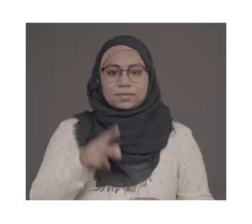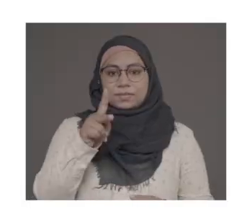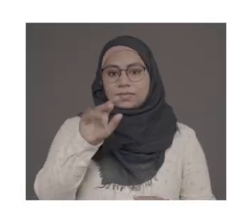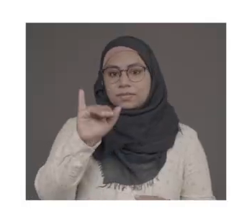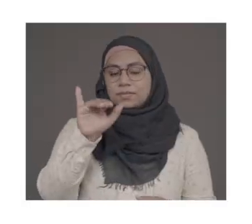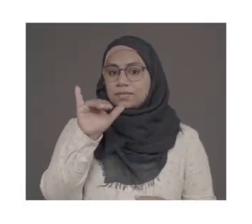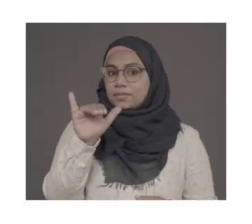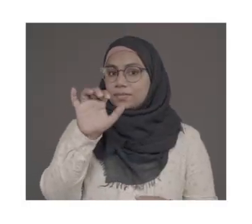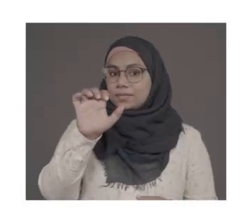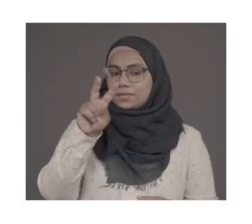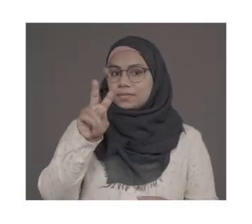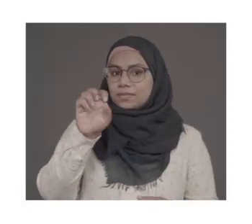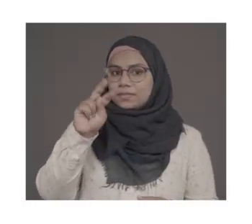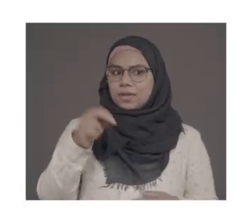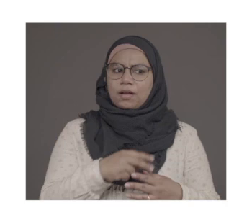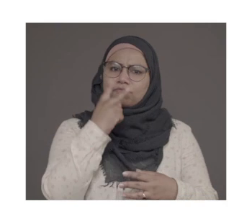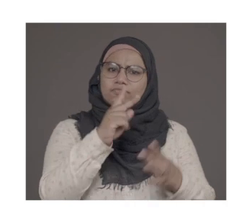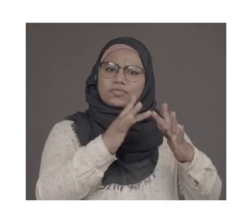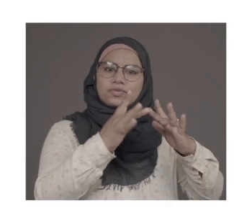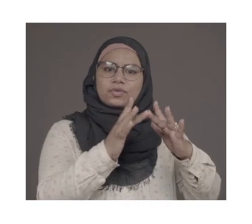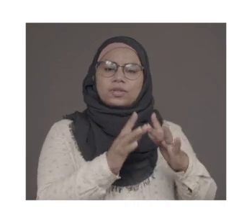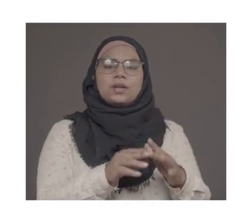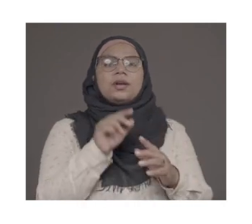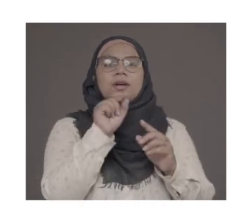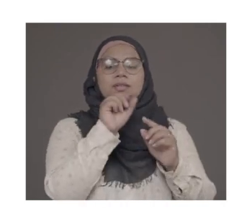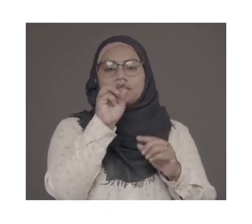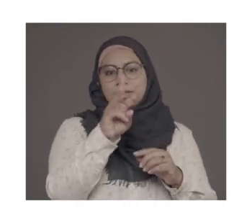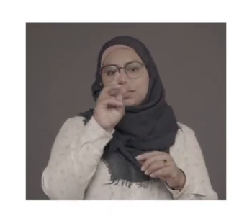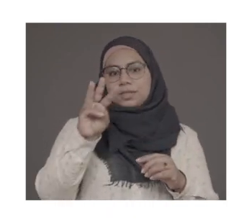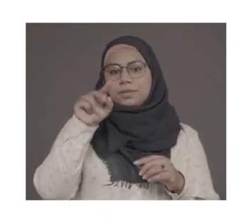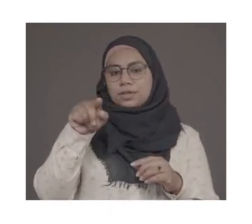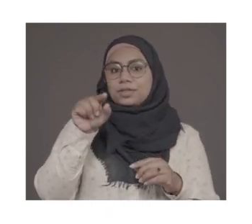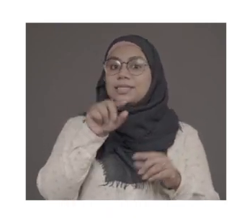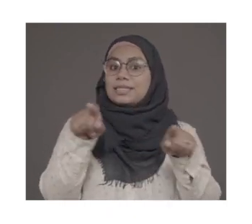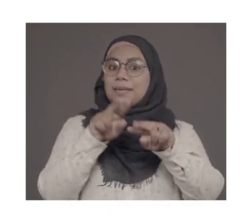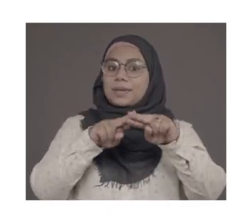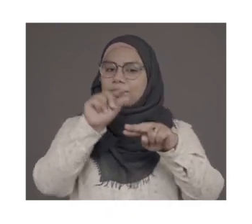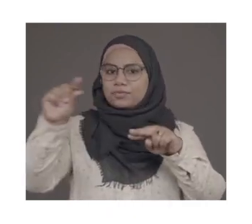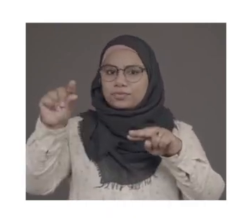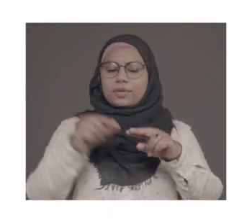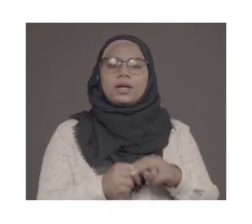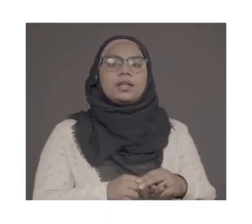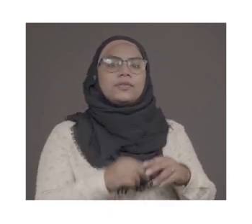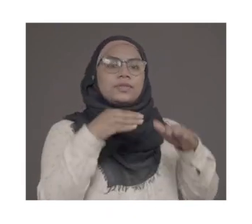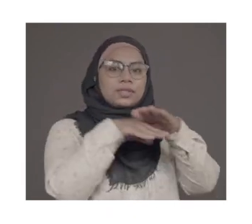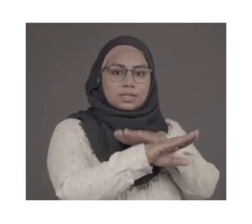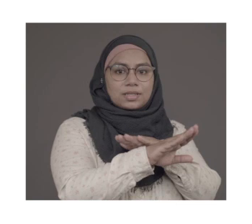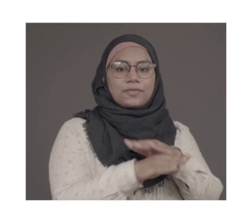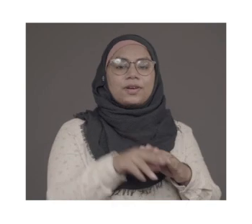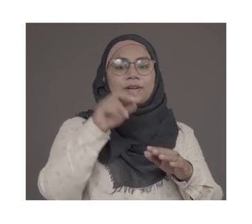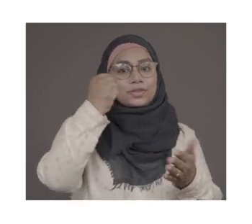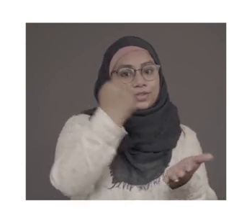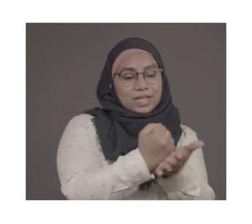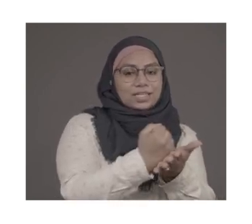Kiyeveni portal la ziyare kurumattaka kiyeveni.mv jassava portal la badewa mafahu register afitalava aditya